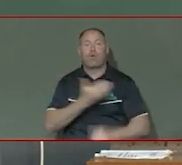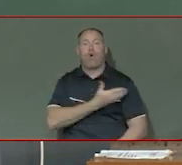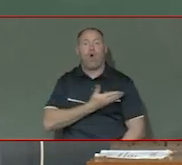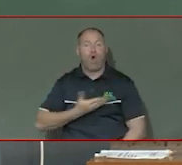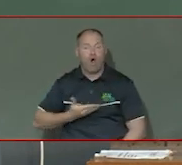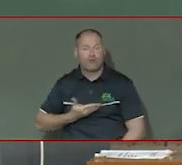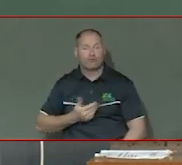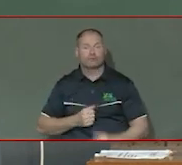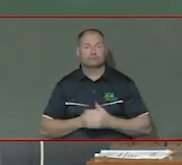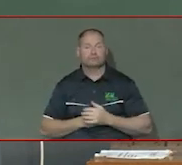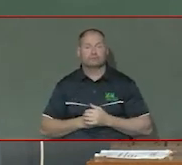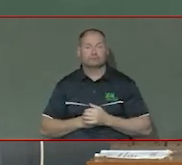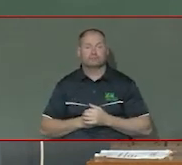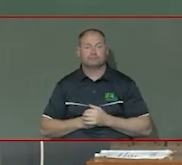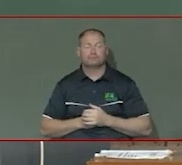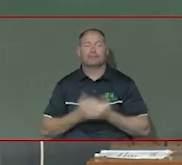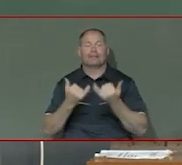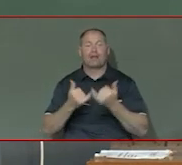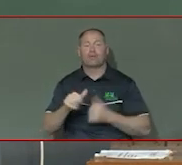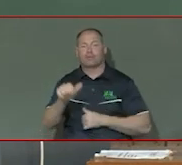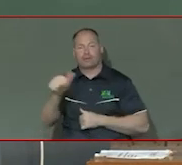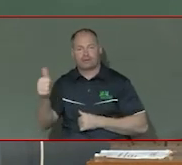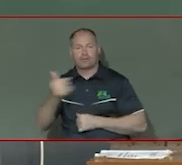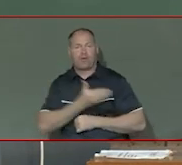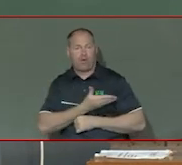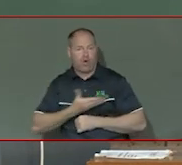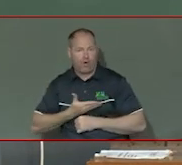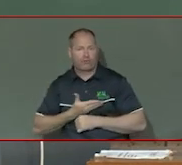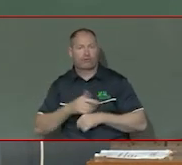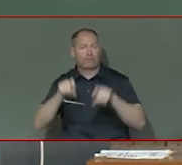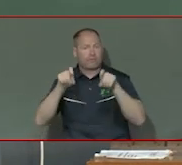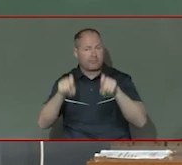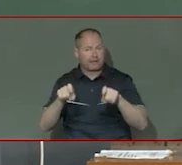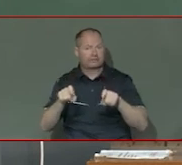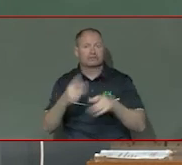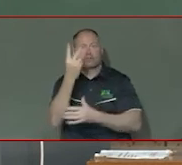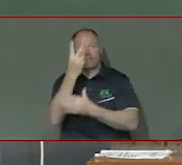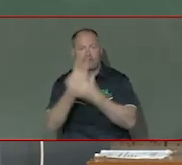angle, then I must also halve this angle.